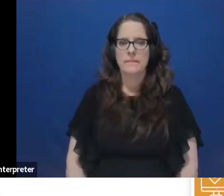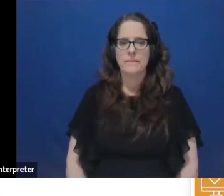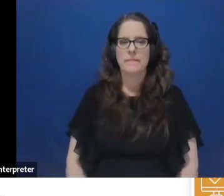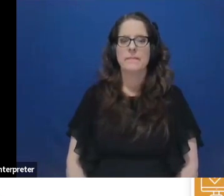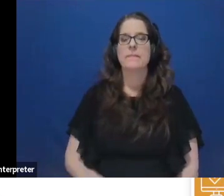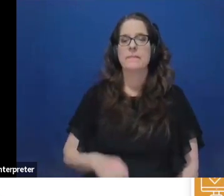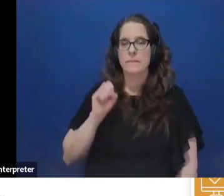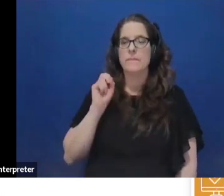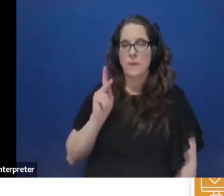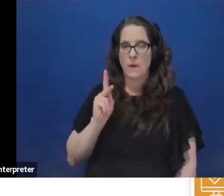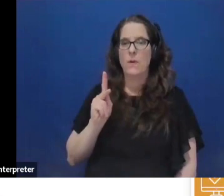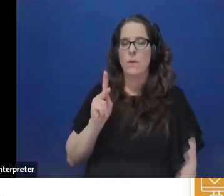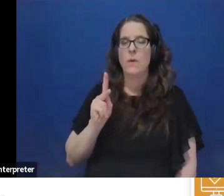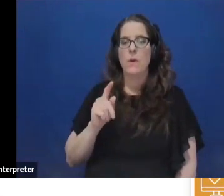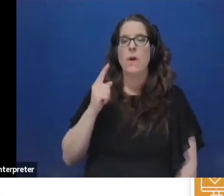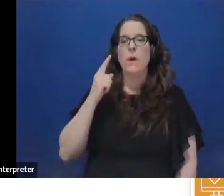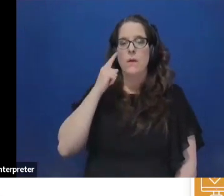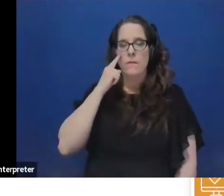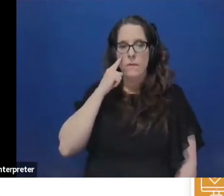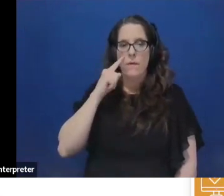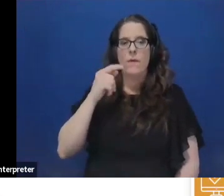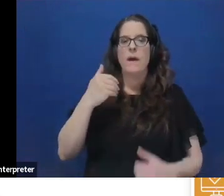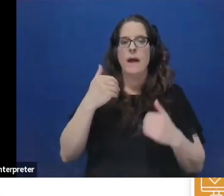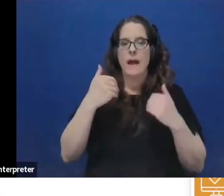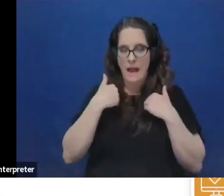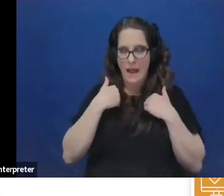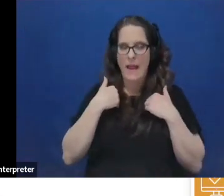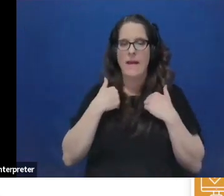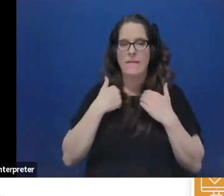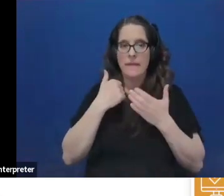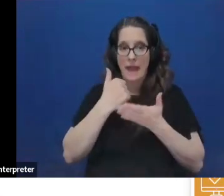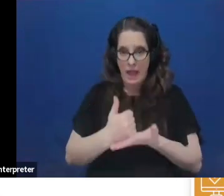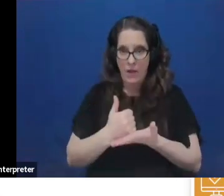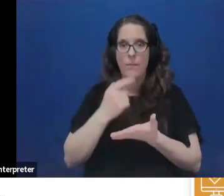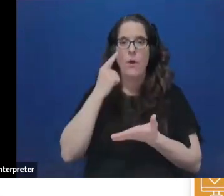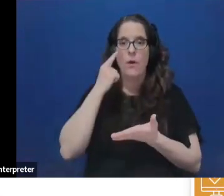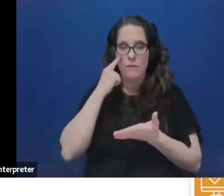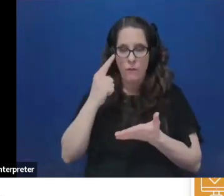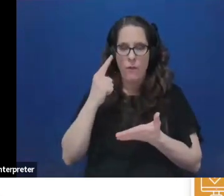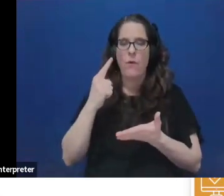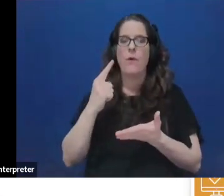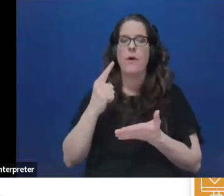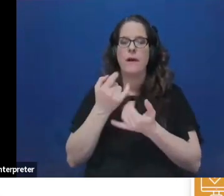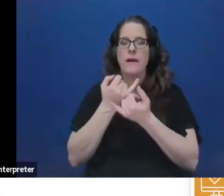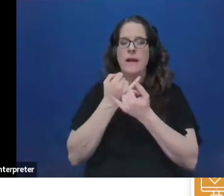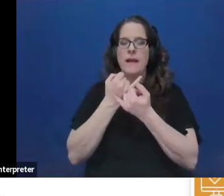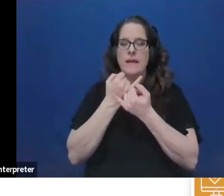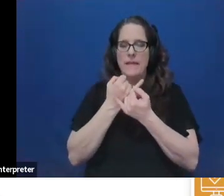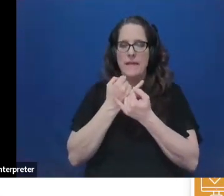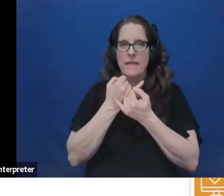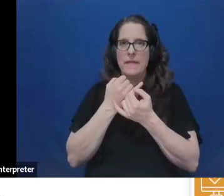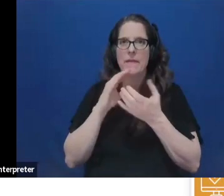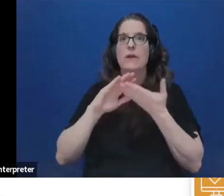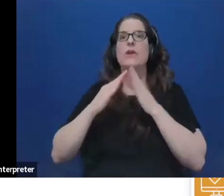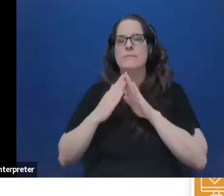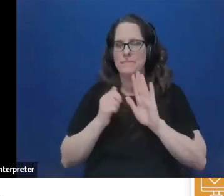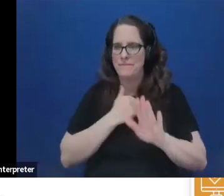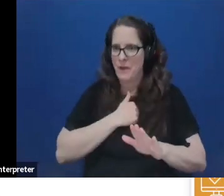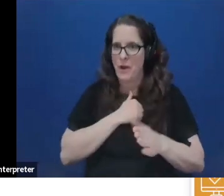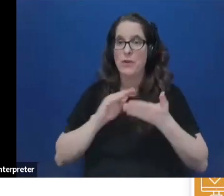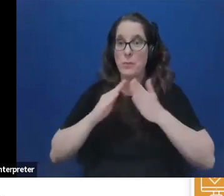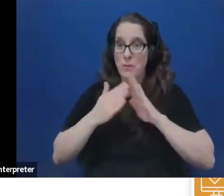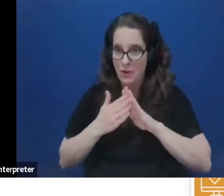Okay, so to have the help of the community living coordinator help, do we have to be DDA eligible and for